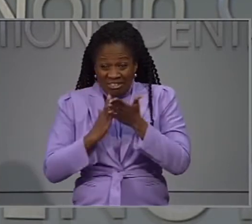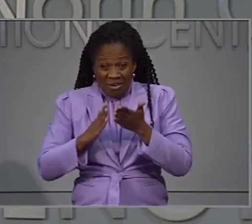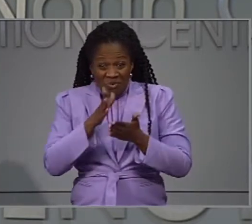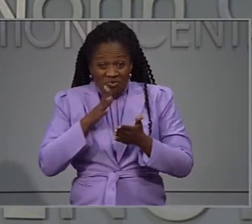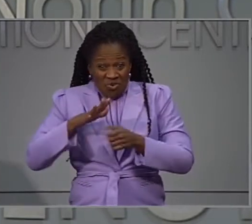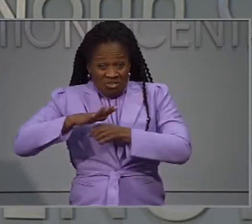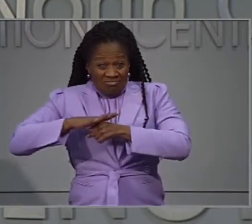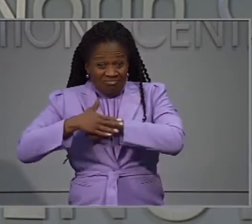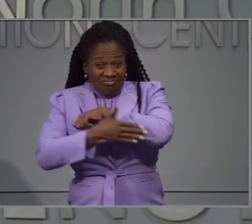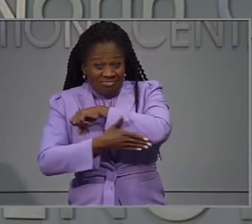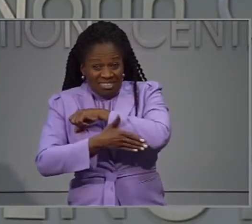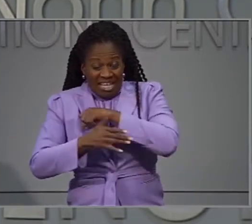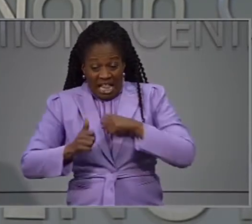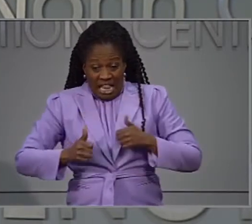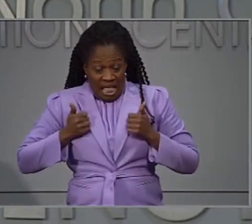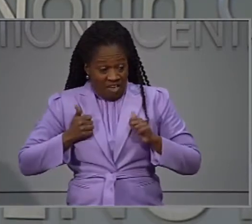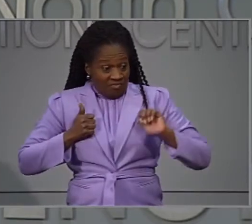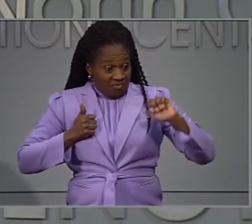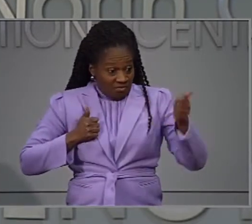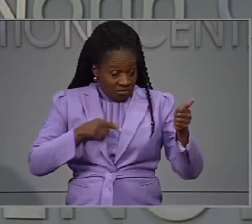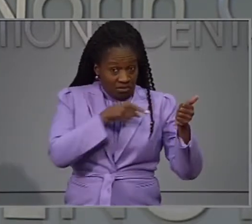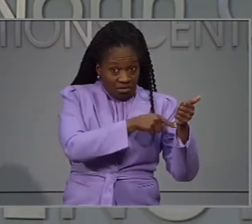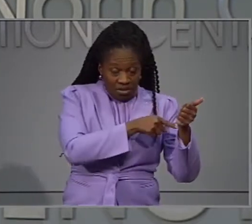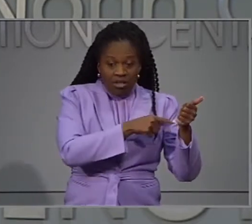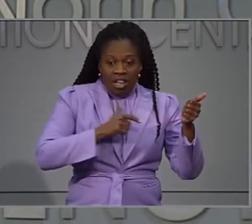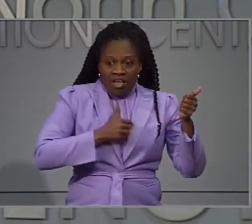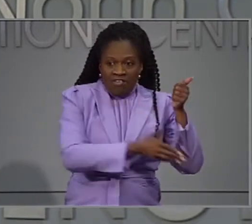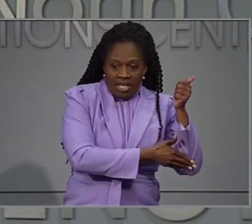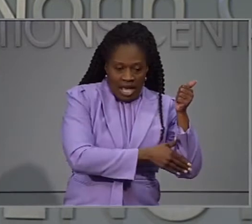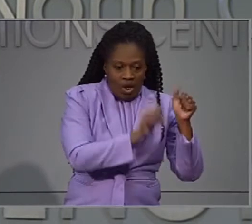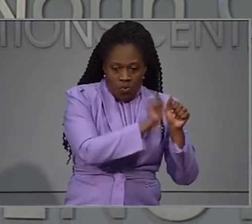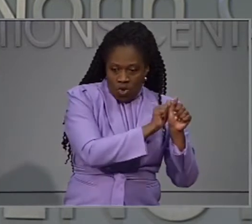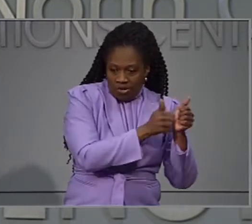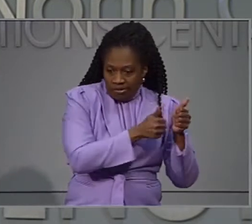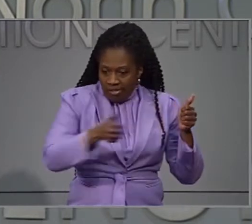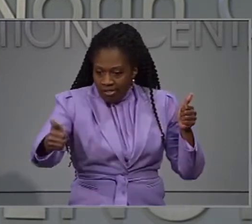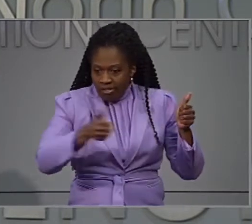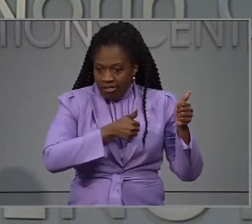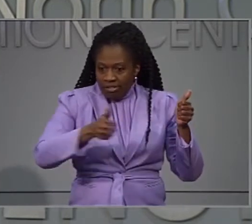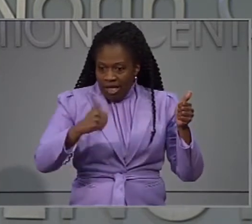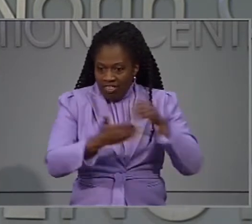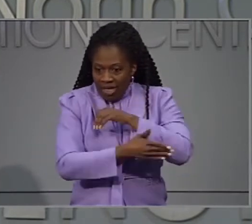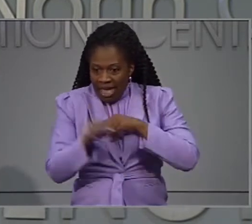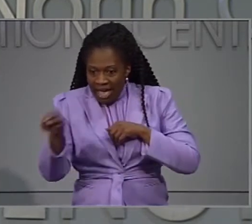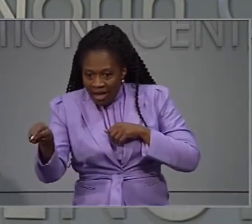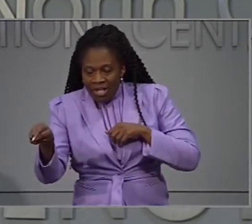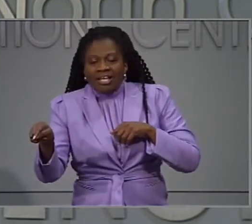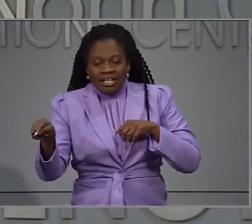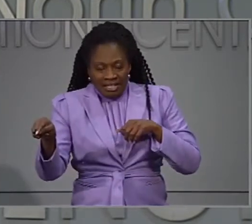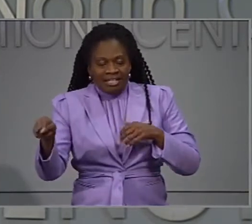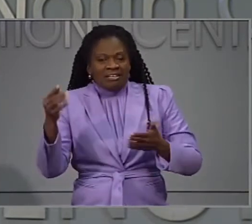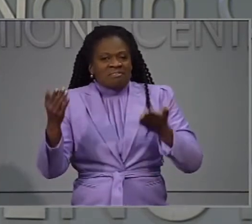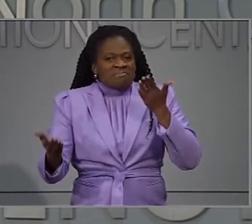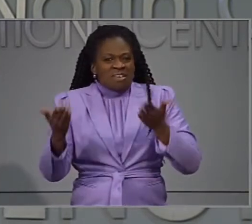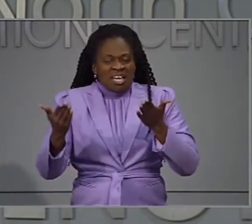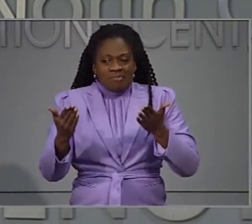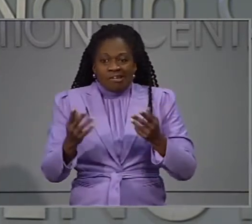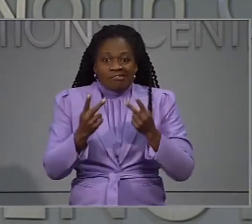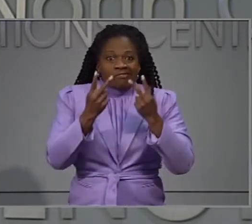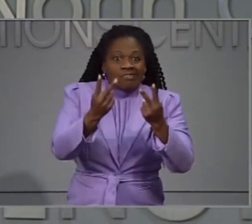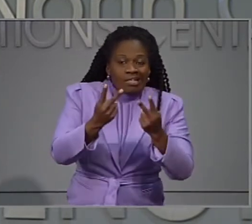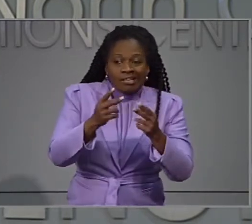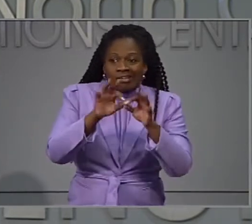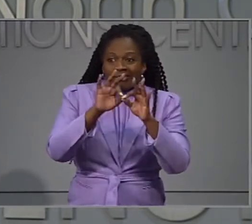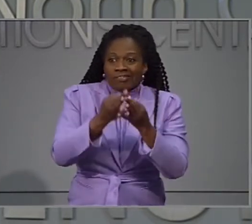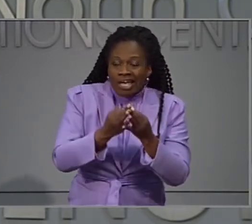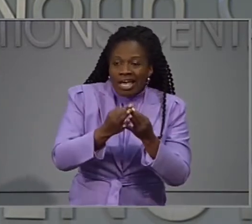counties, you have someone living somewhere in one county, maybe working in another county, maybe going and visiting and